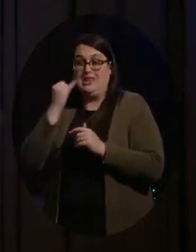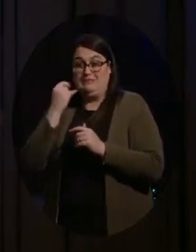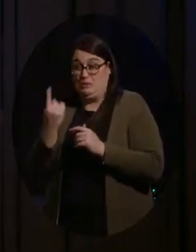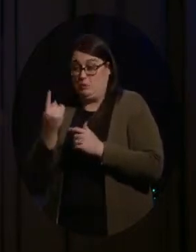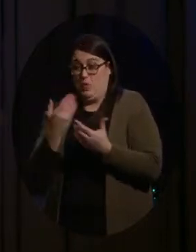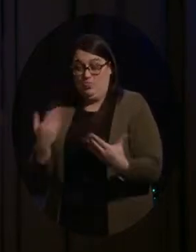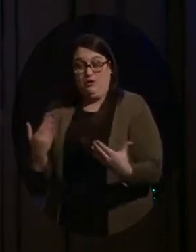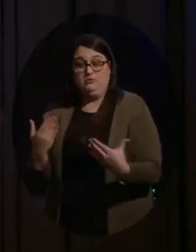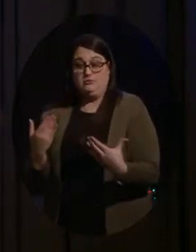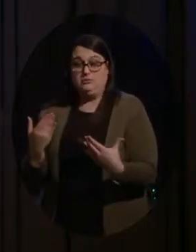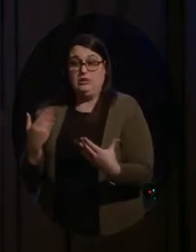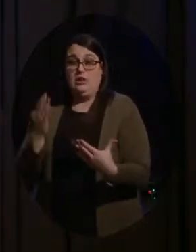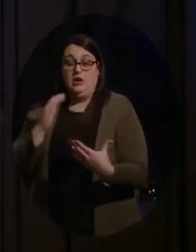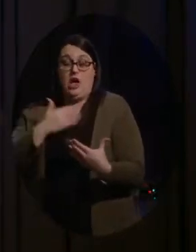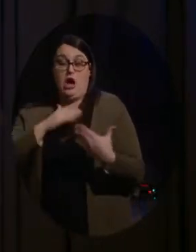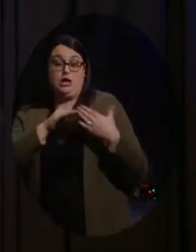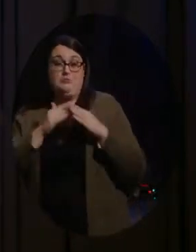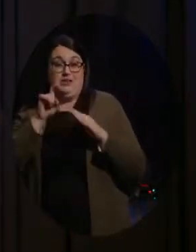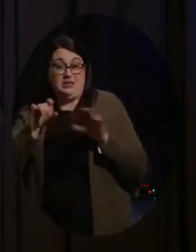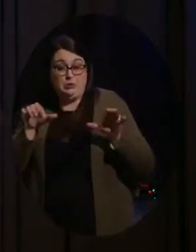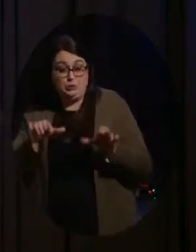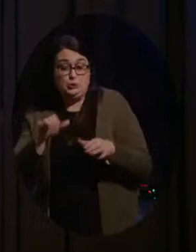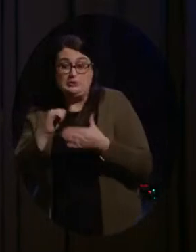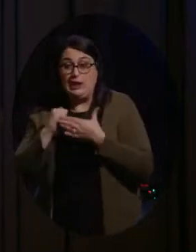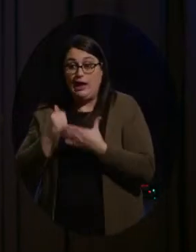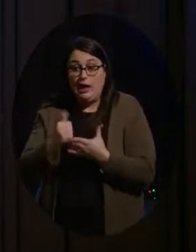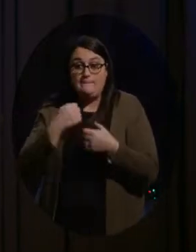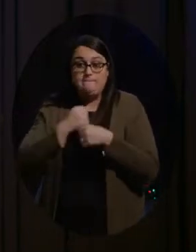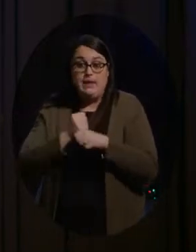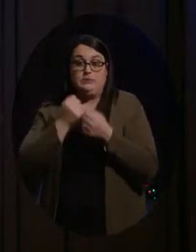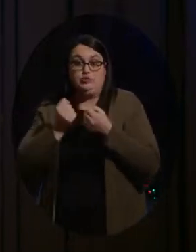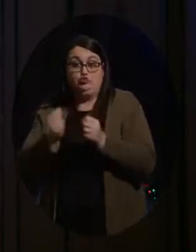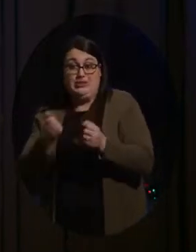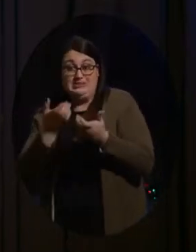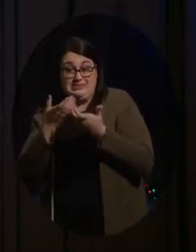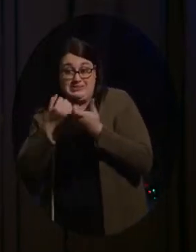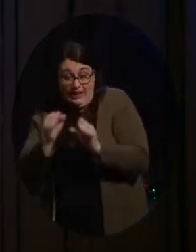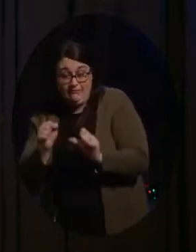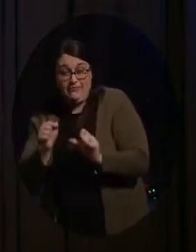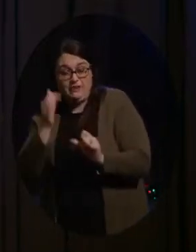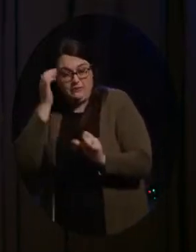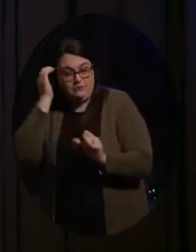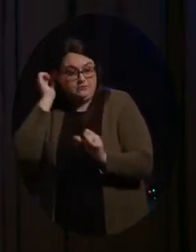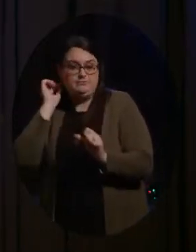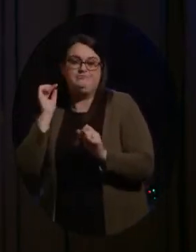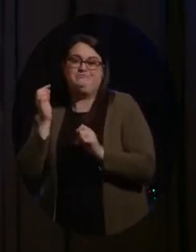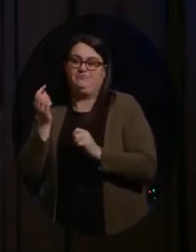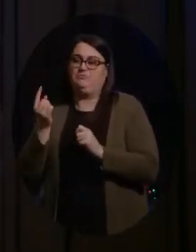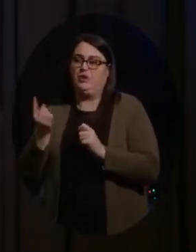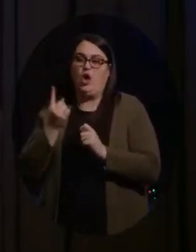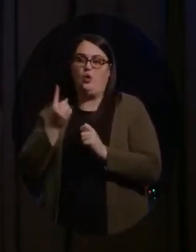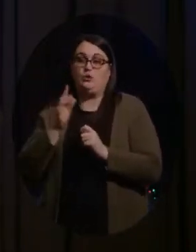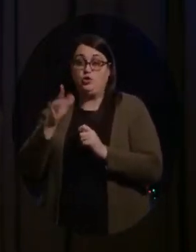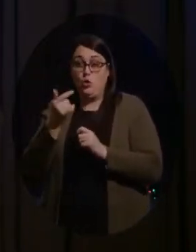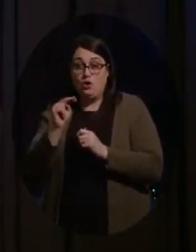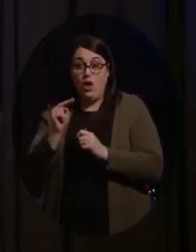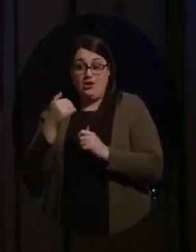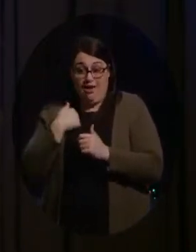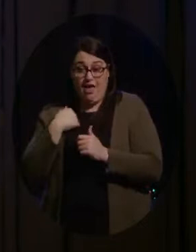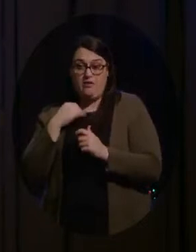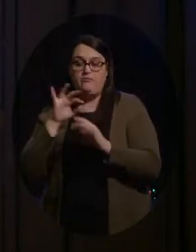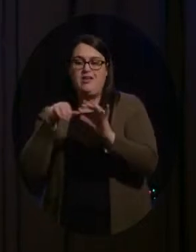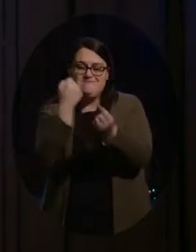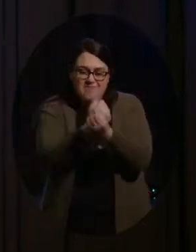thing that our community could do to help make our streets safer, it's to always lock up